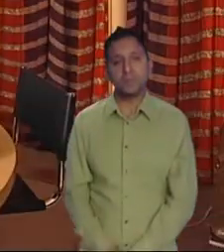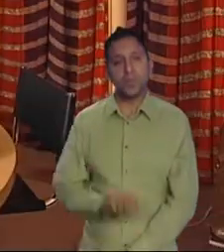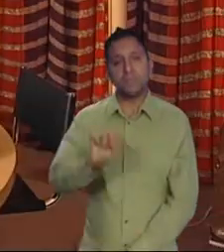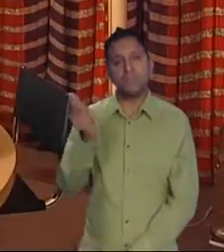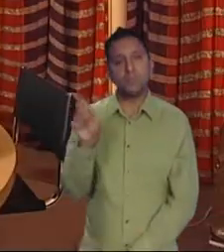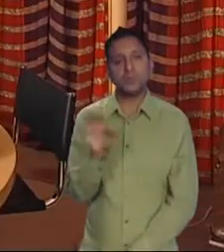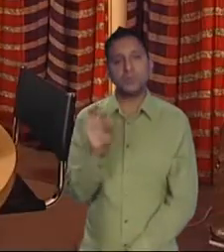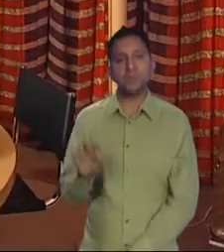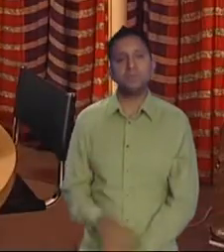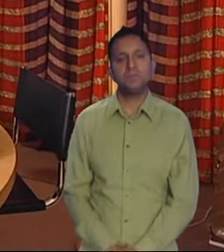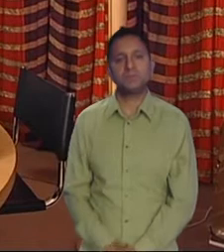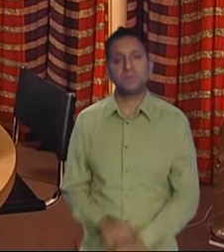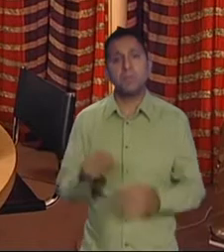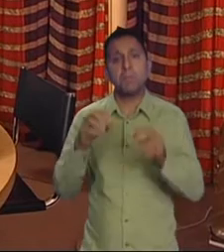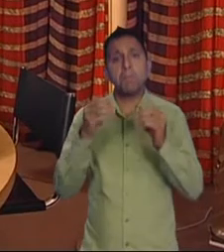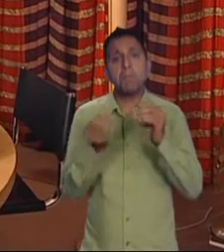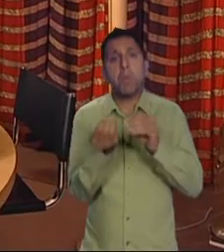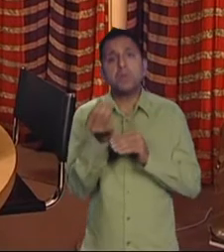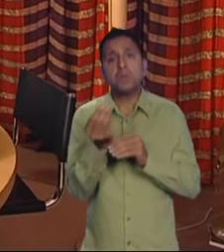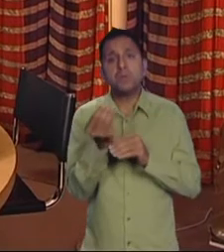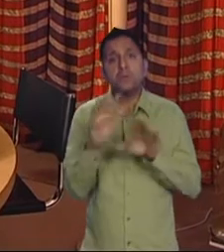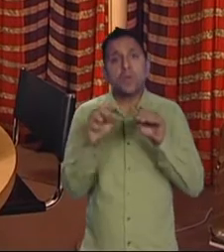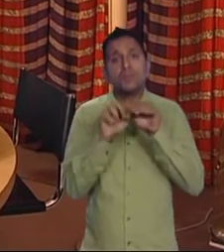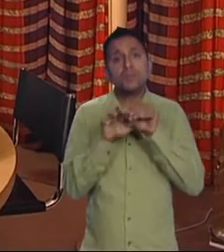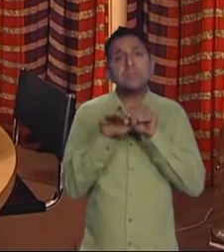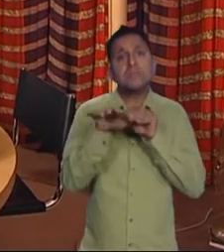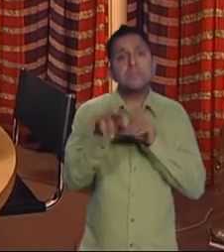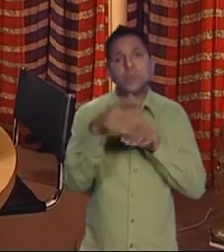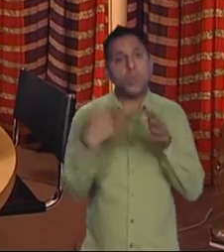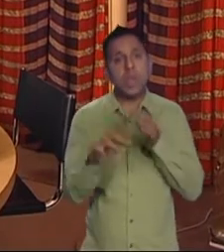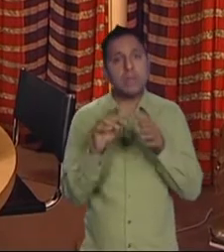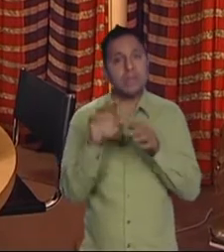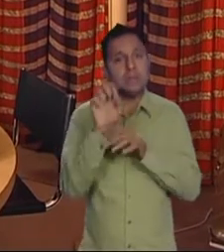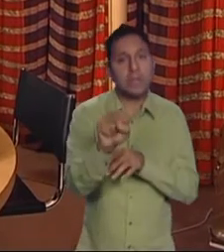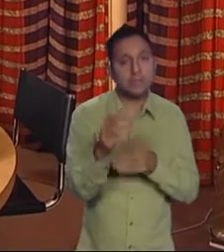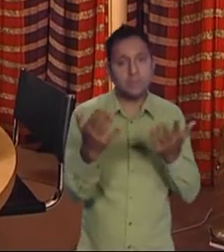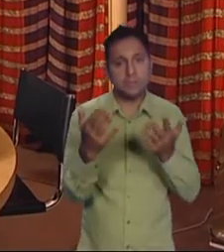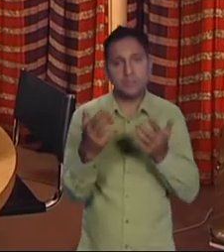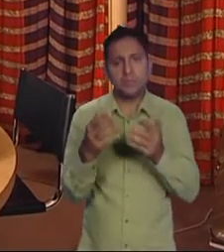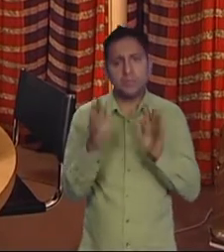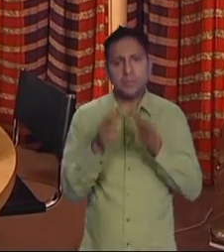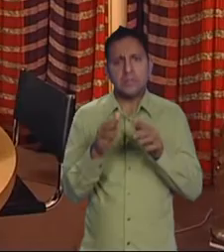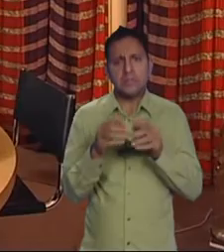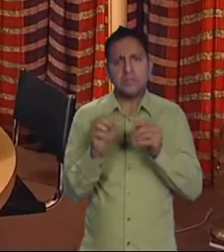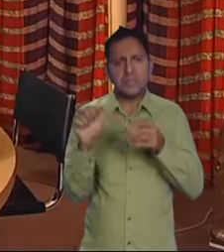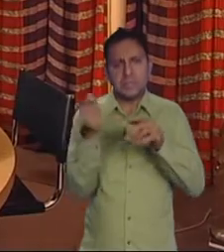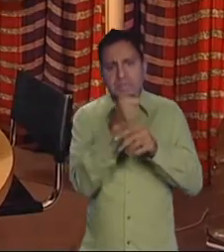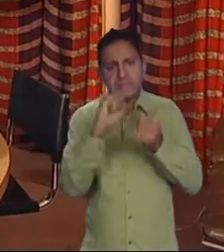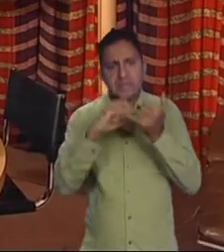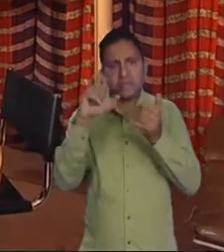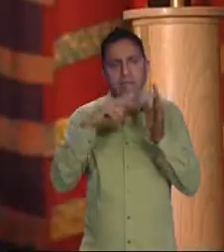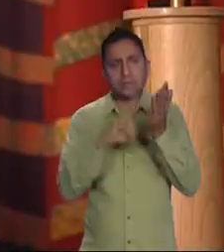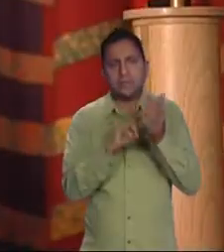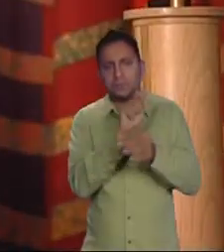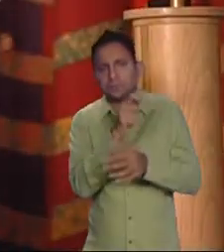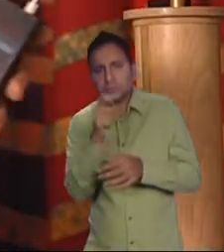If a bug's not transmitting, you won't be able to detect it, even with a commercially available scanner like this. And just to demonstrate, I'll